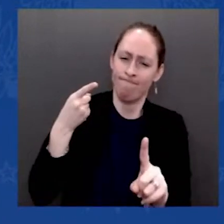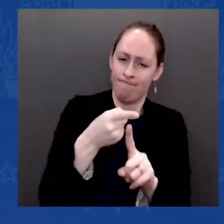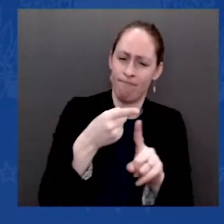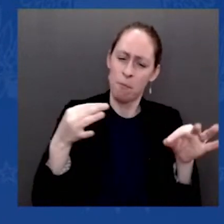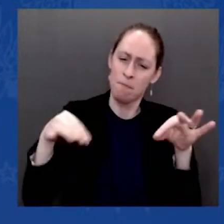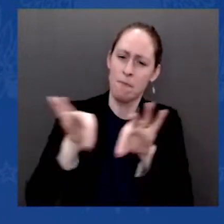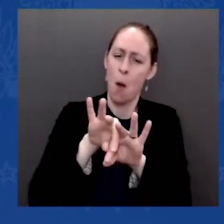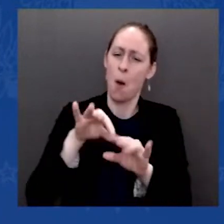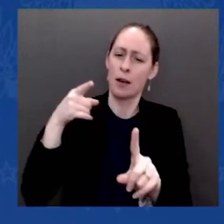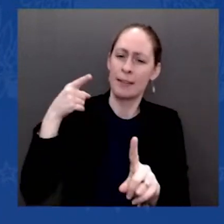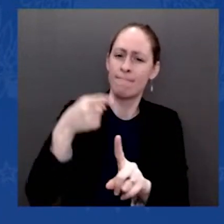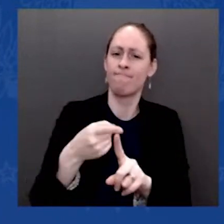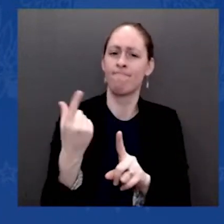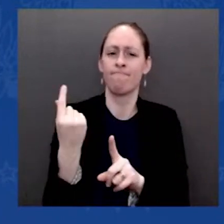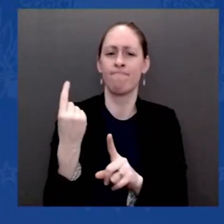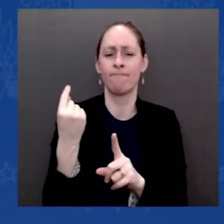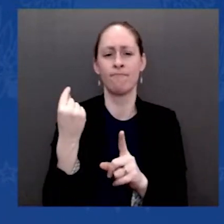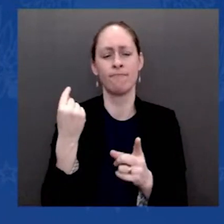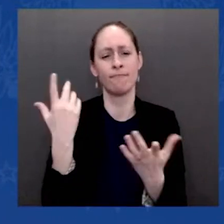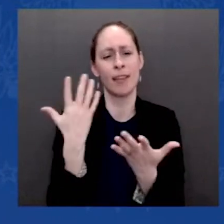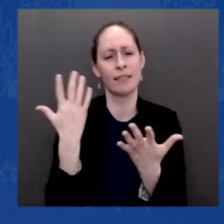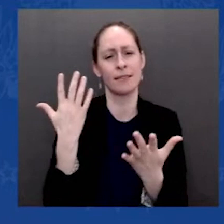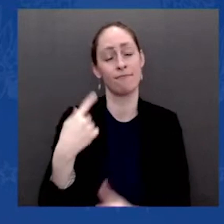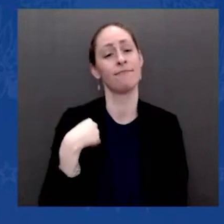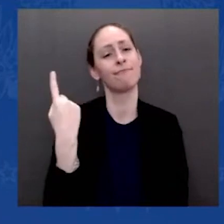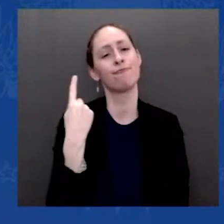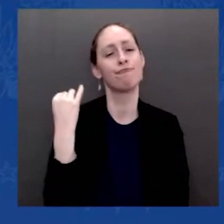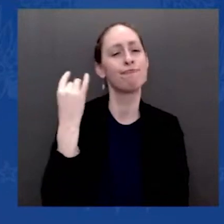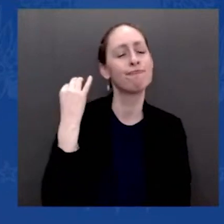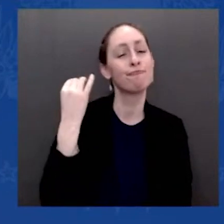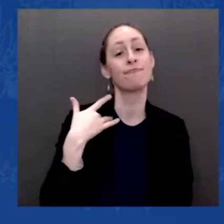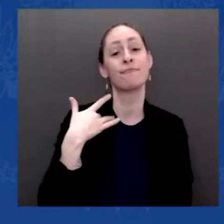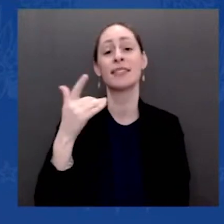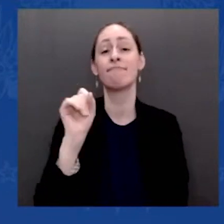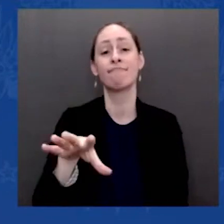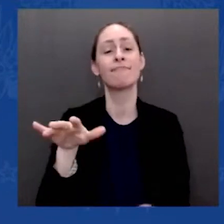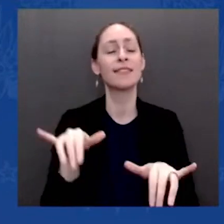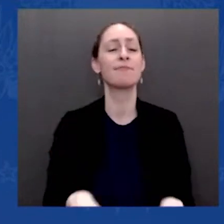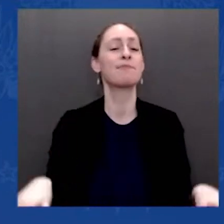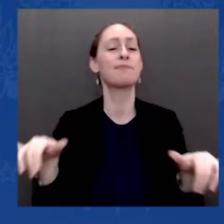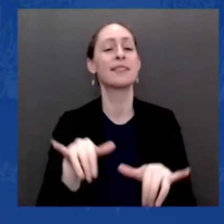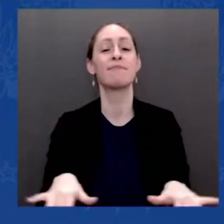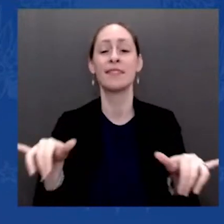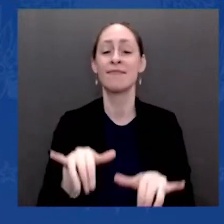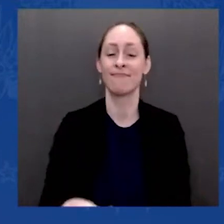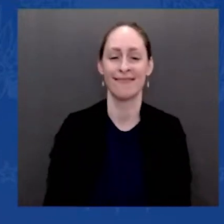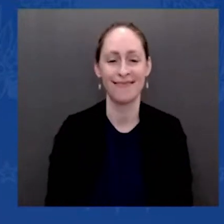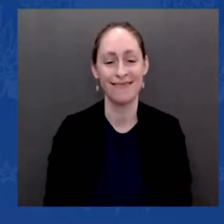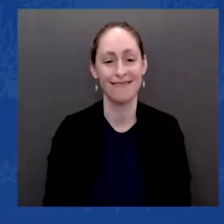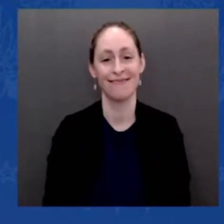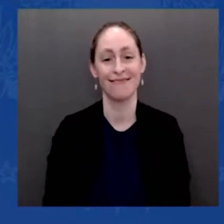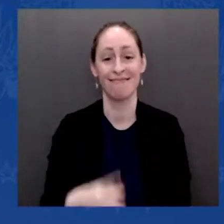answer. It's the same thing. Day one, almost, up to day, I don't know how many.